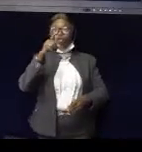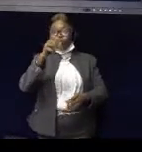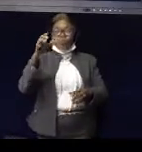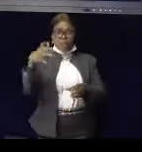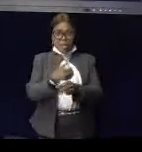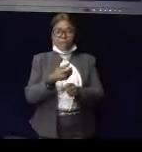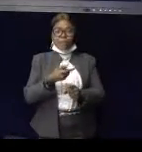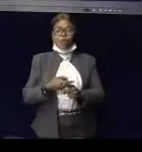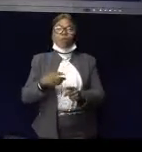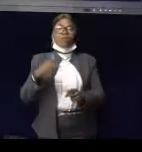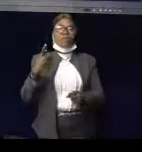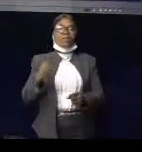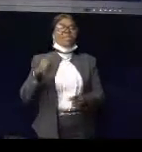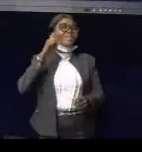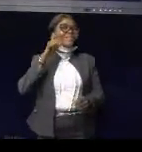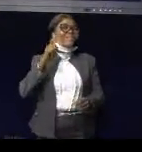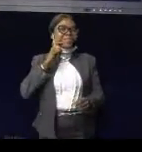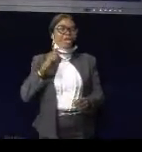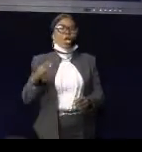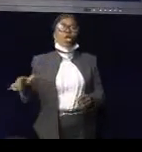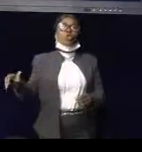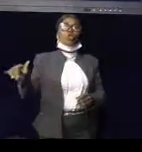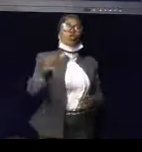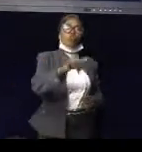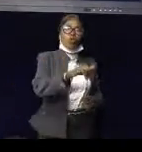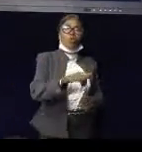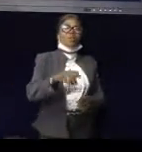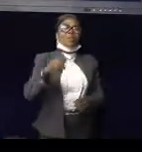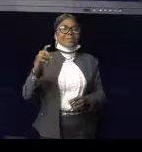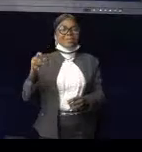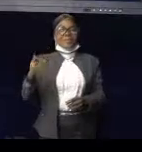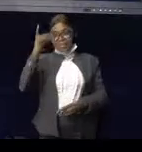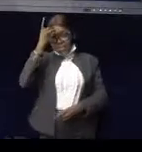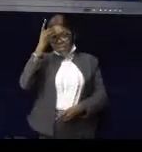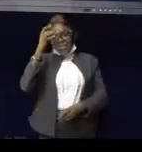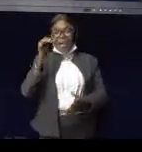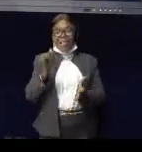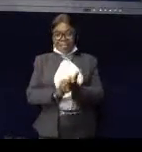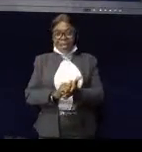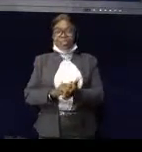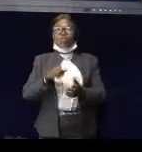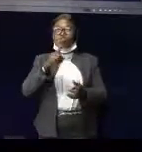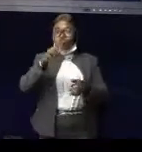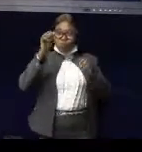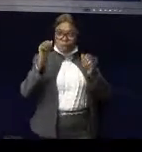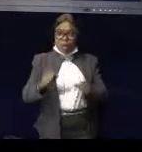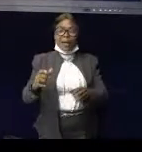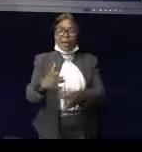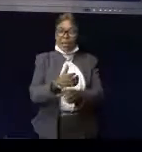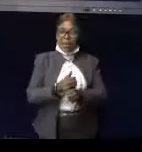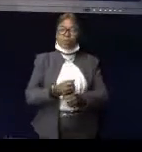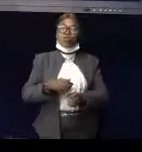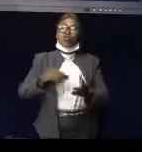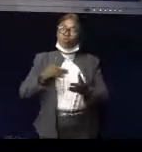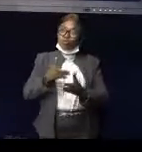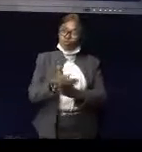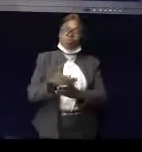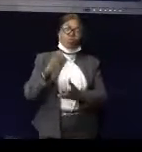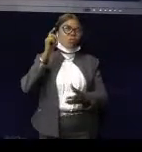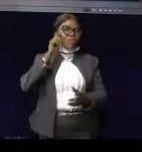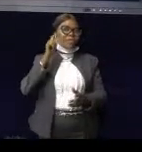sexual intercourse. They are those diseases that can be contracted through